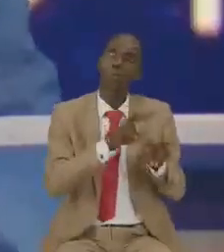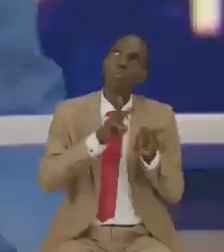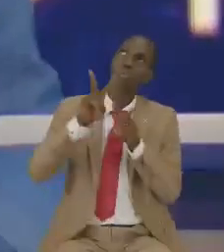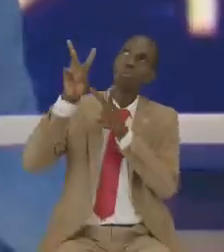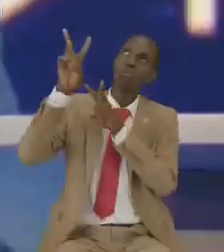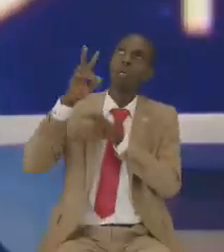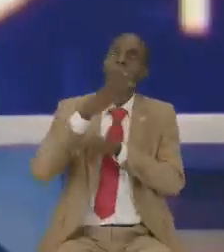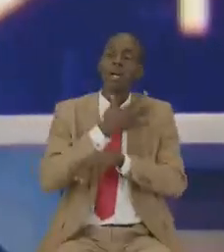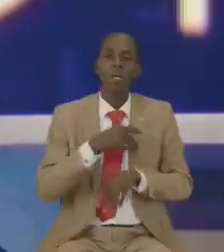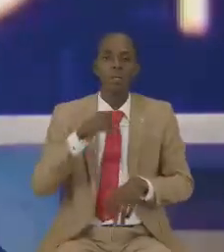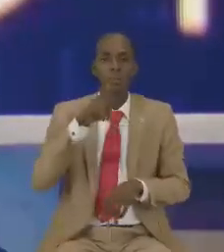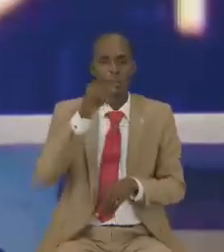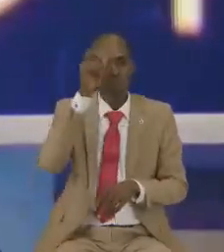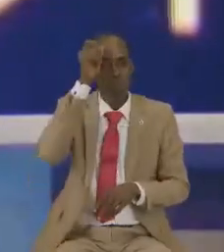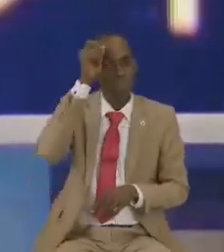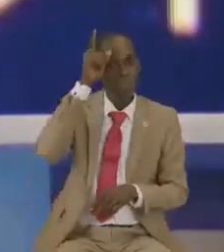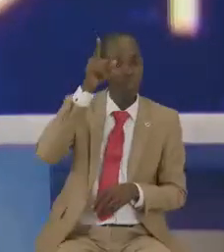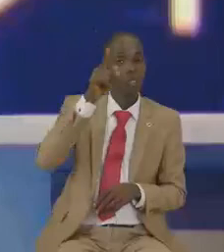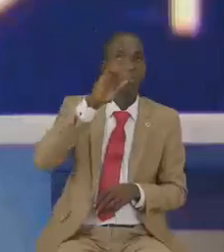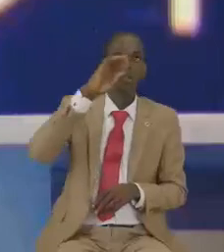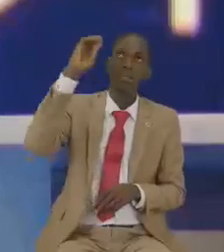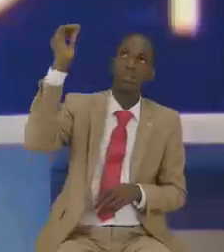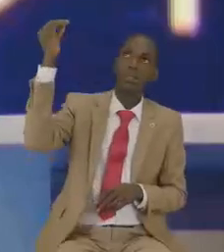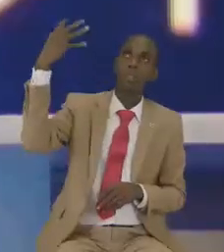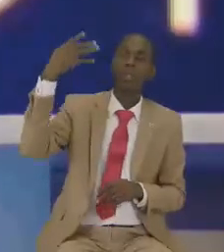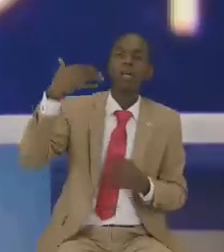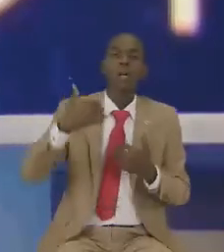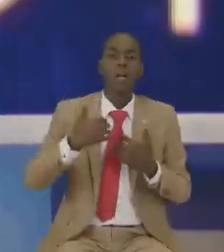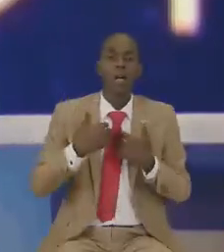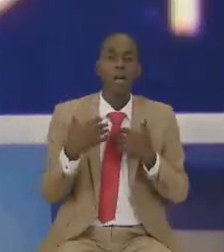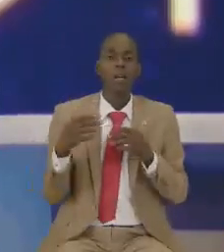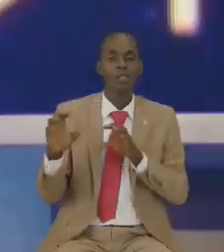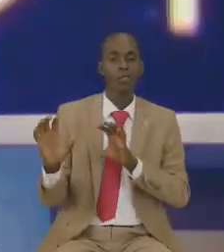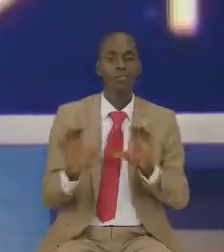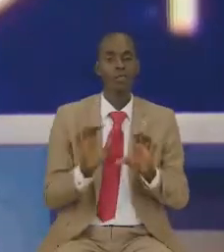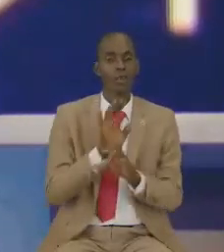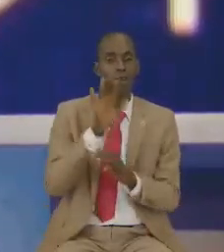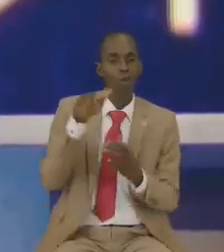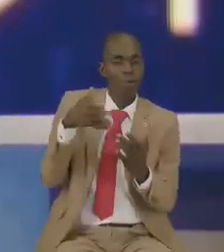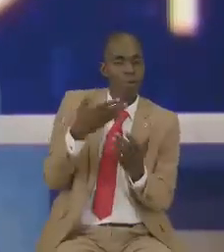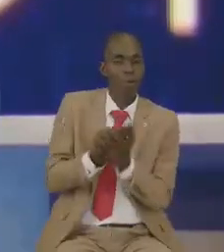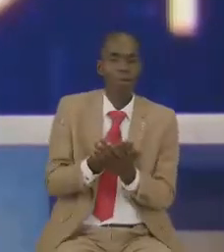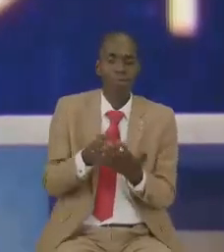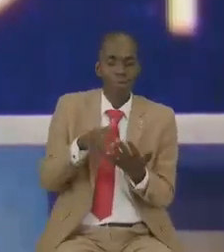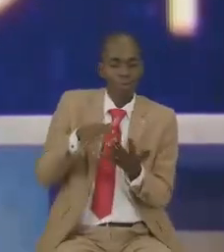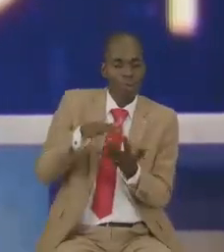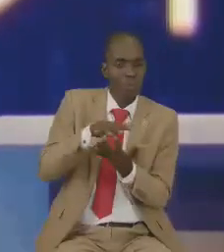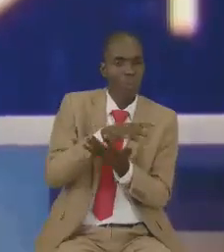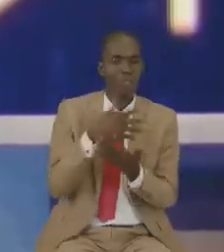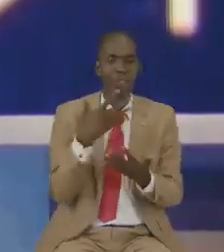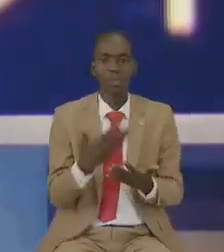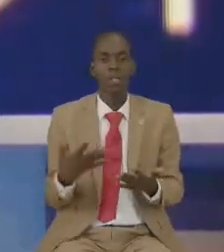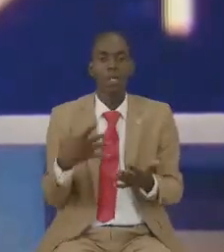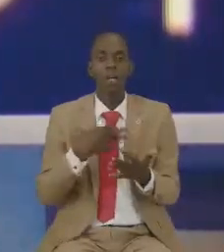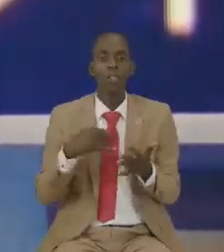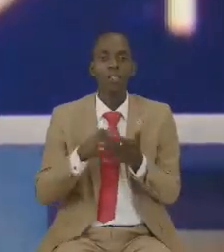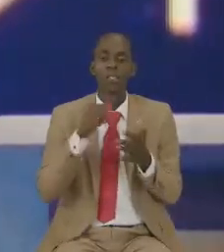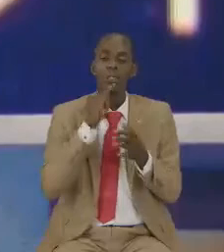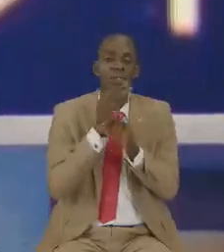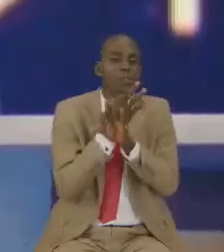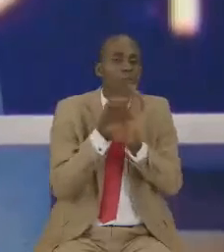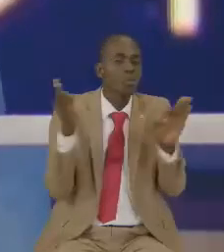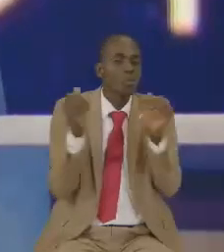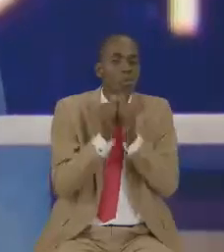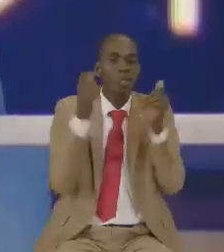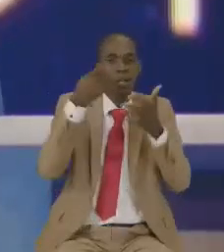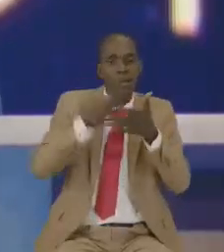you understand grace has accomplished this and is free of charge for me